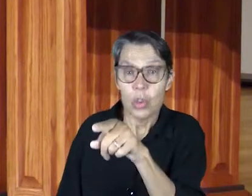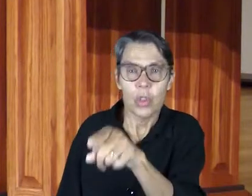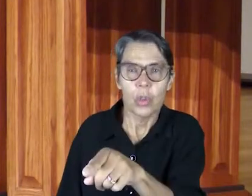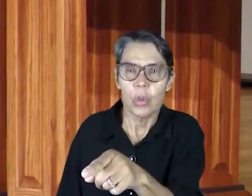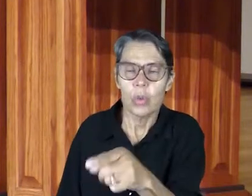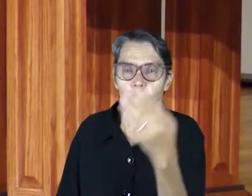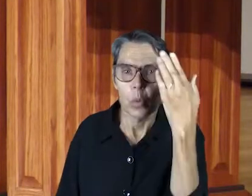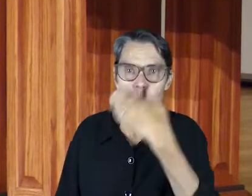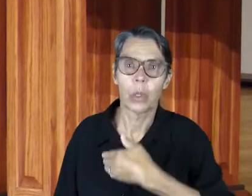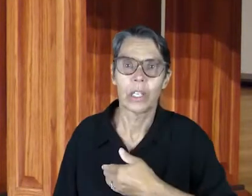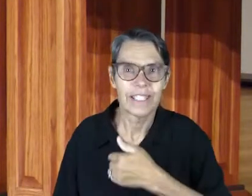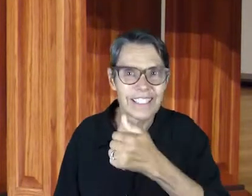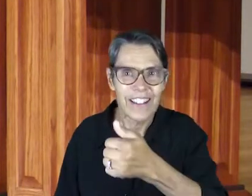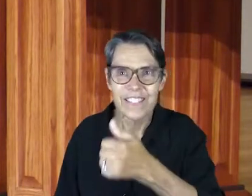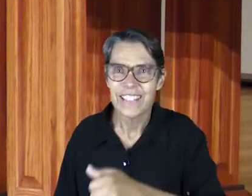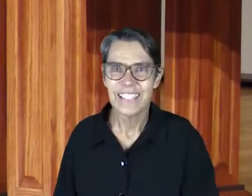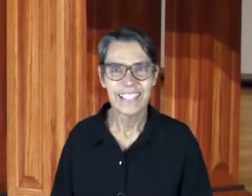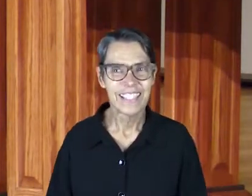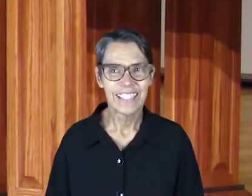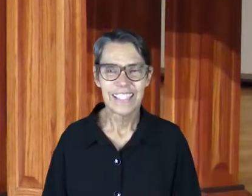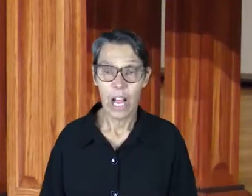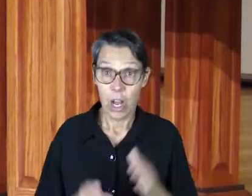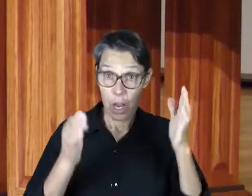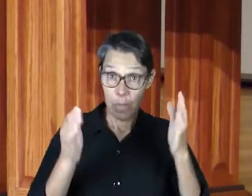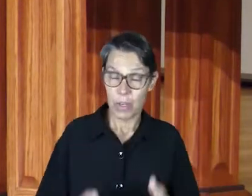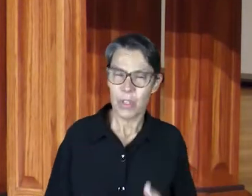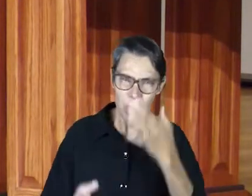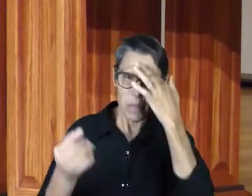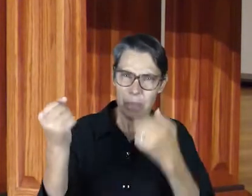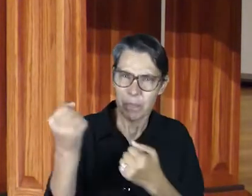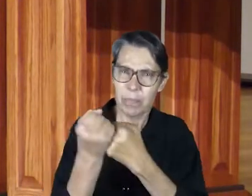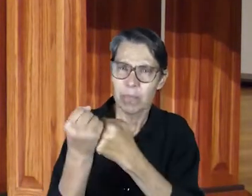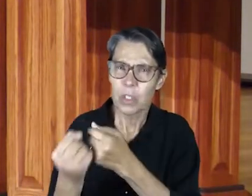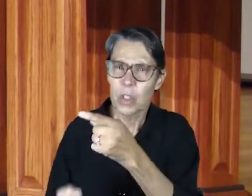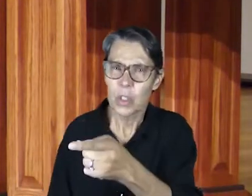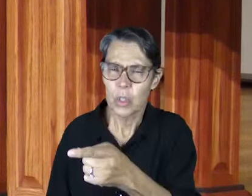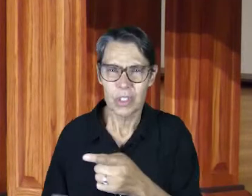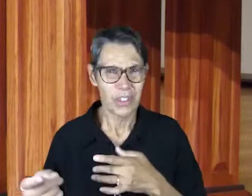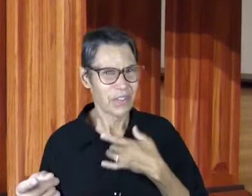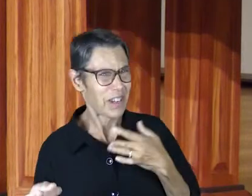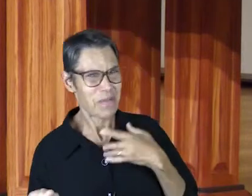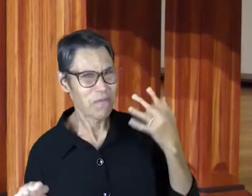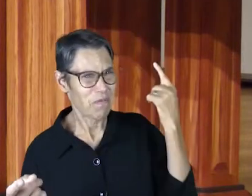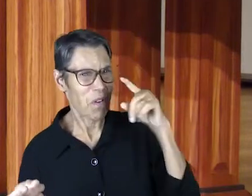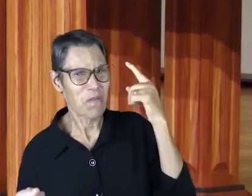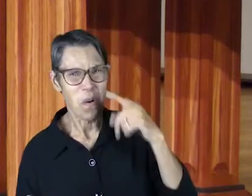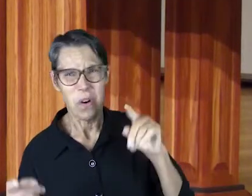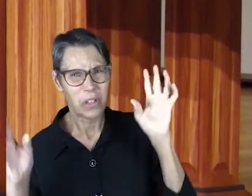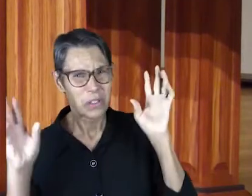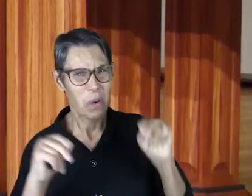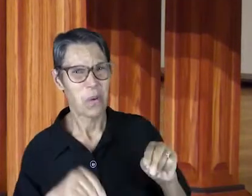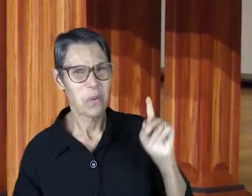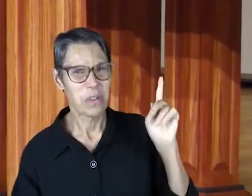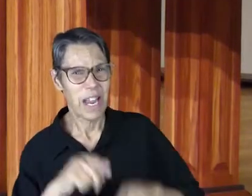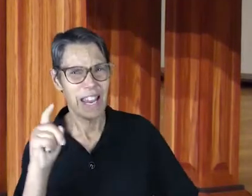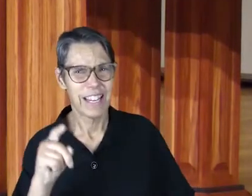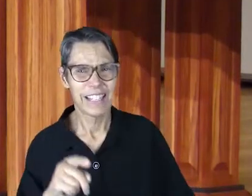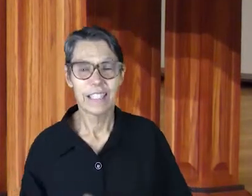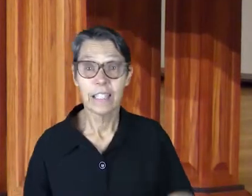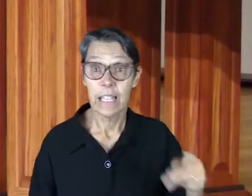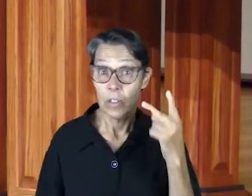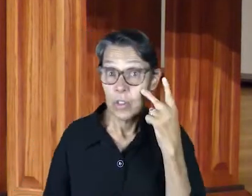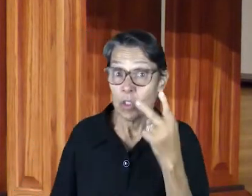in yourself, that found a way to believe in you when you didn't believe in yourself, that found a way to